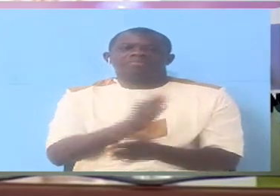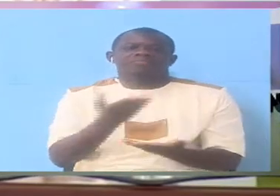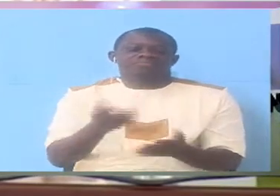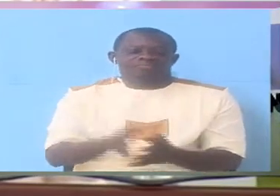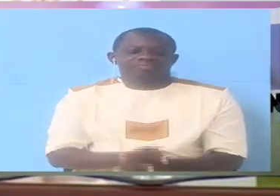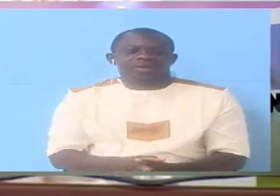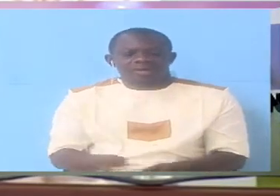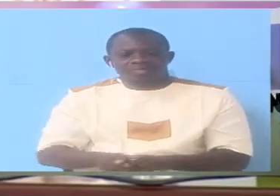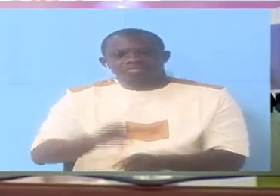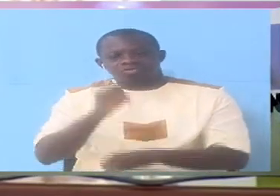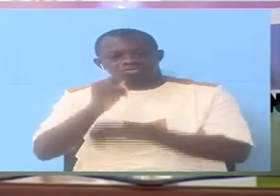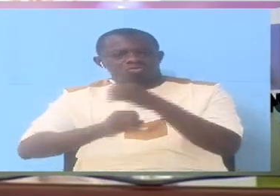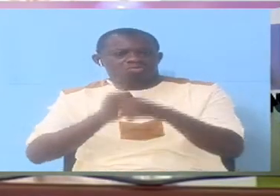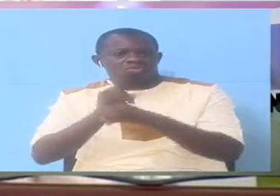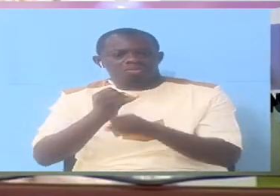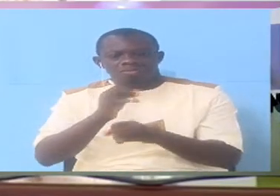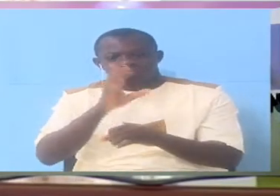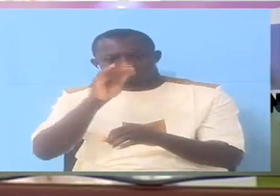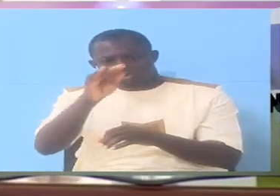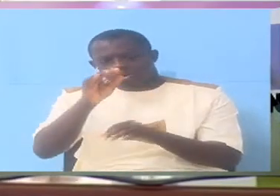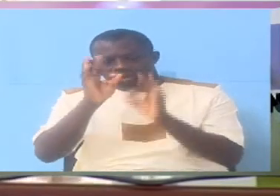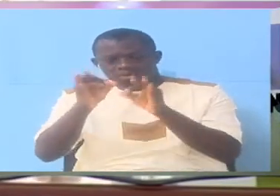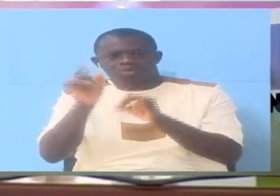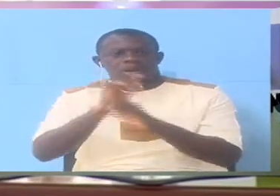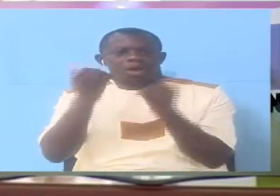Absolutely right, Thank Counsel. you. Thank you.